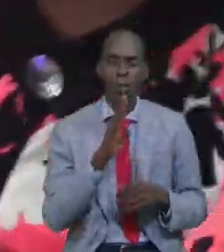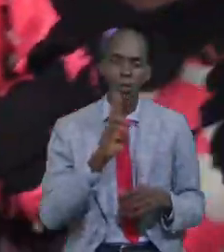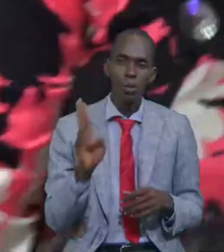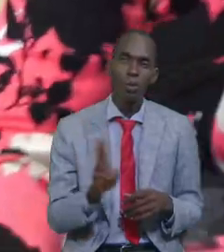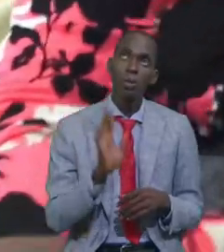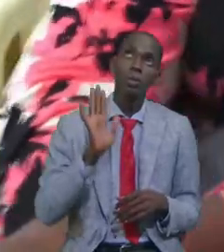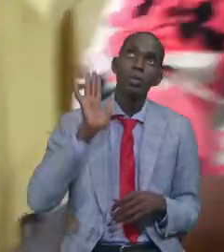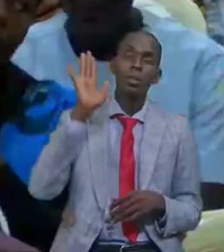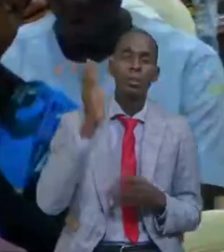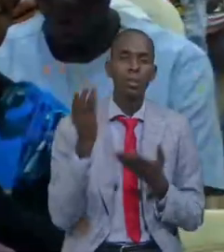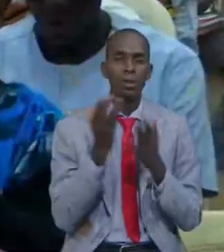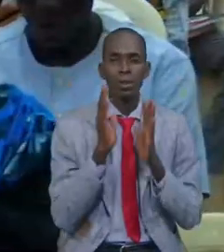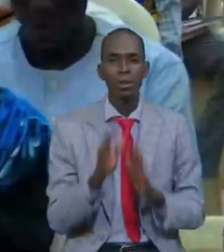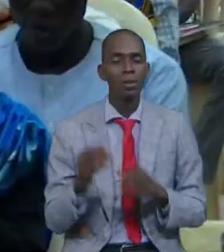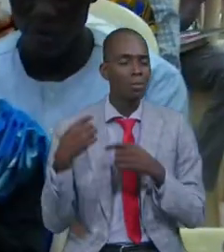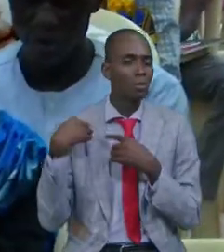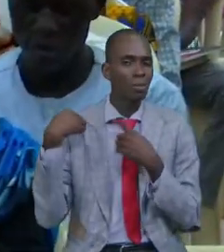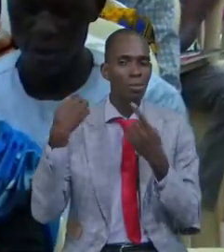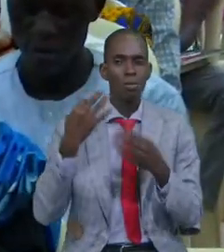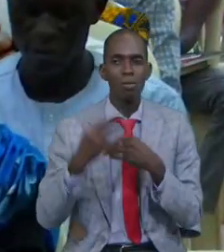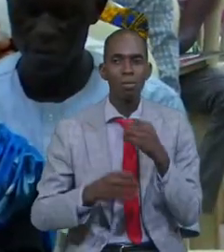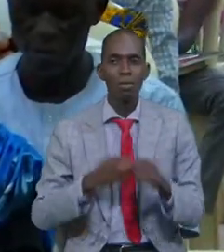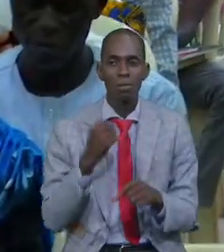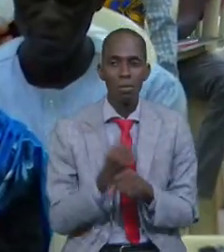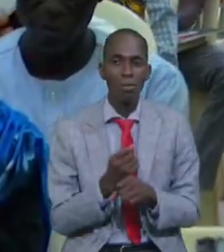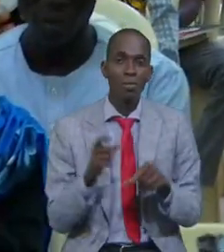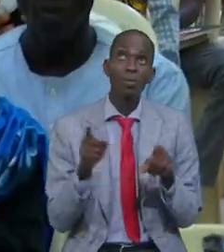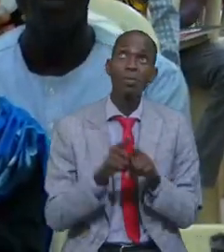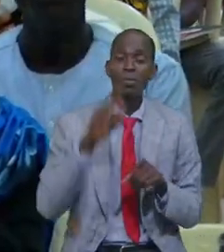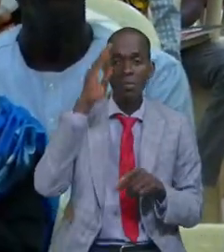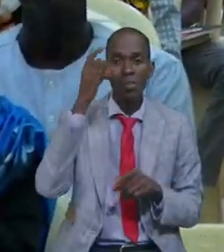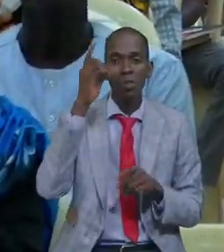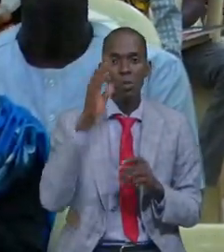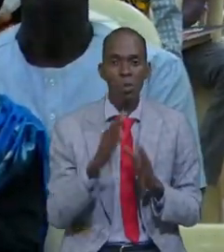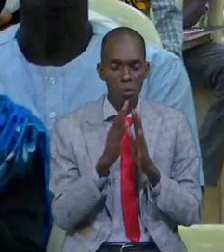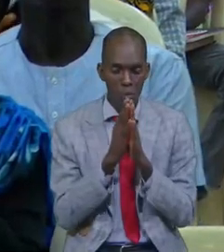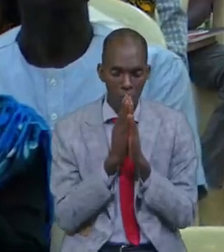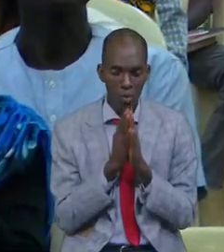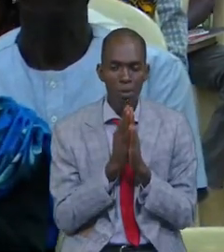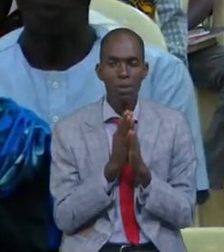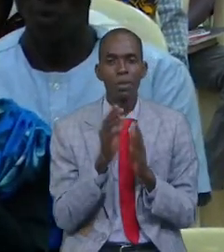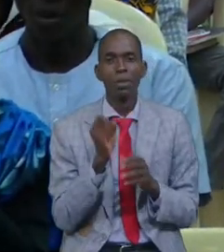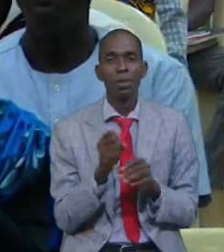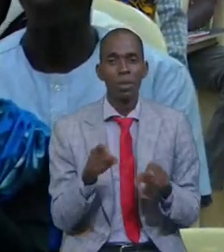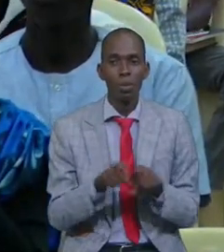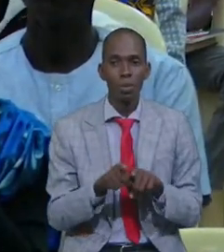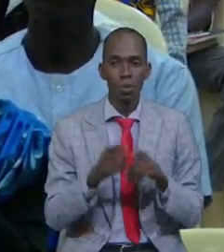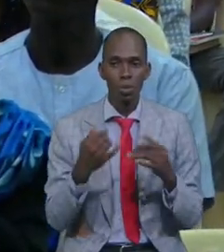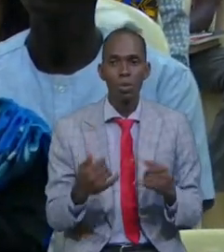the years as he prays, as he ministers. Even tonight,